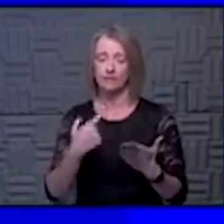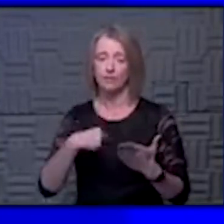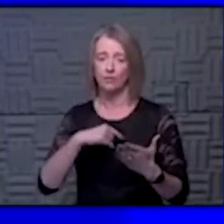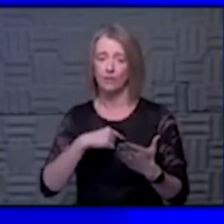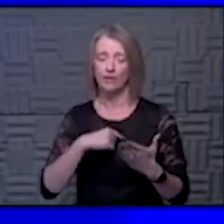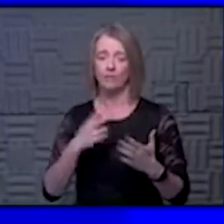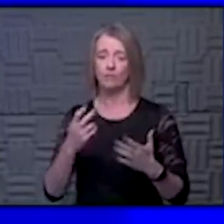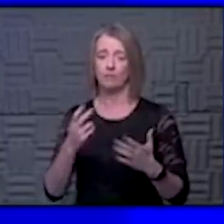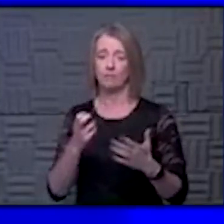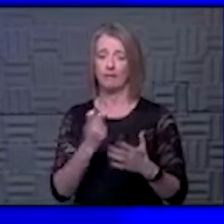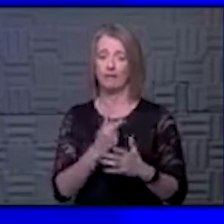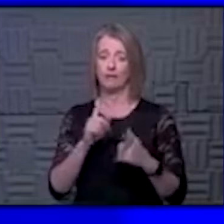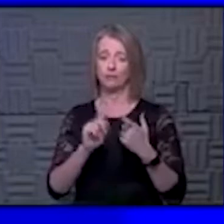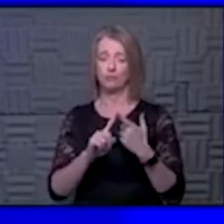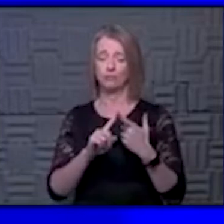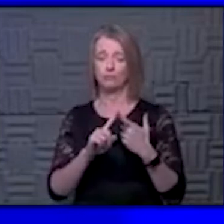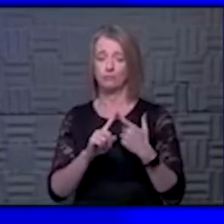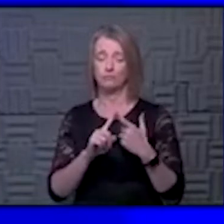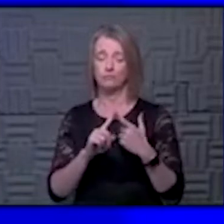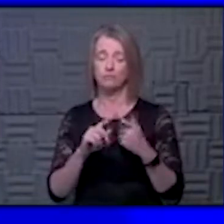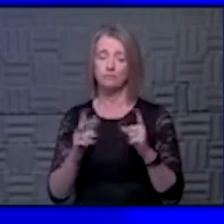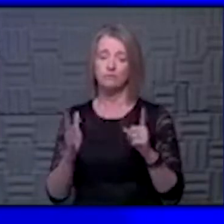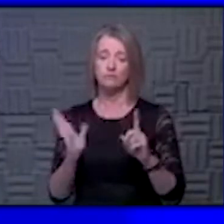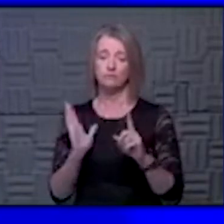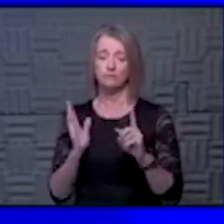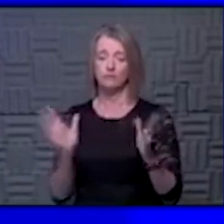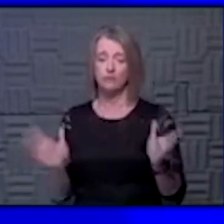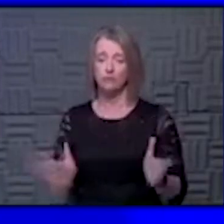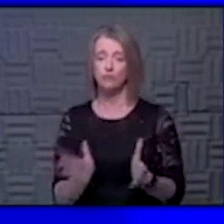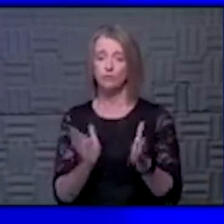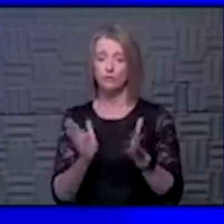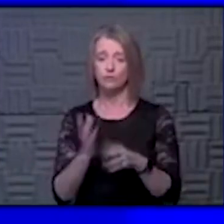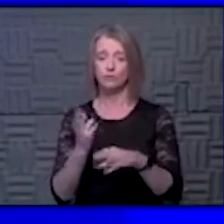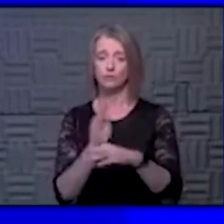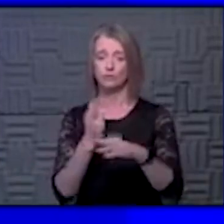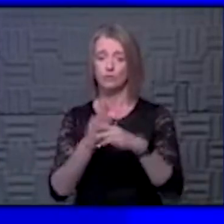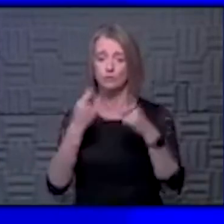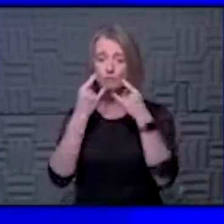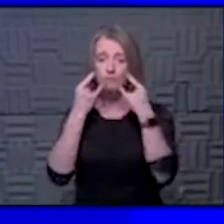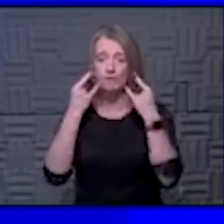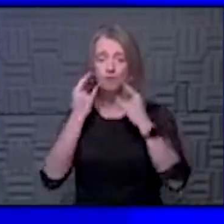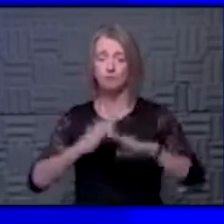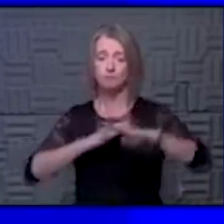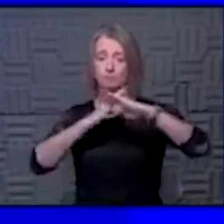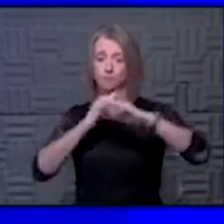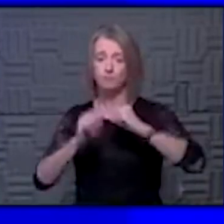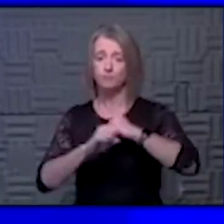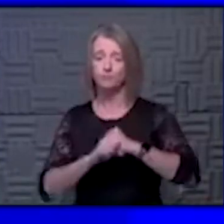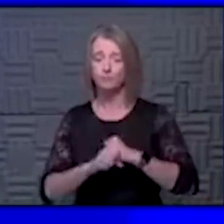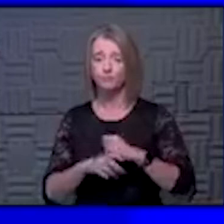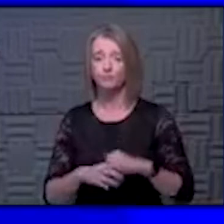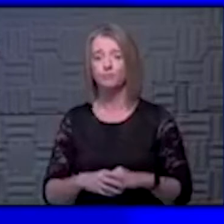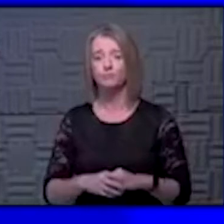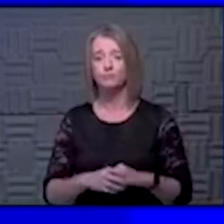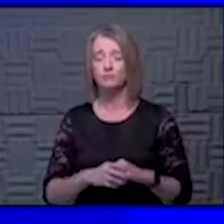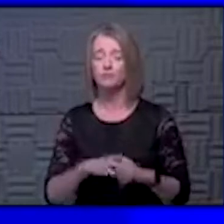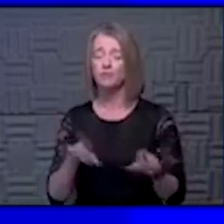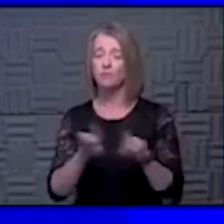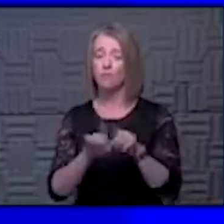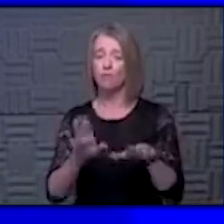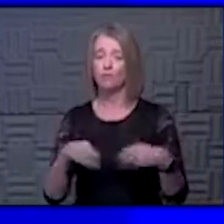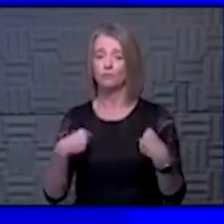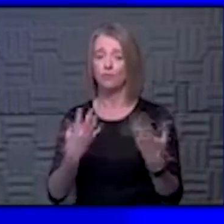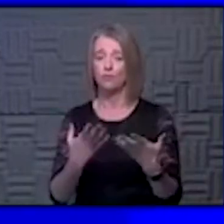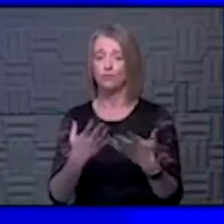have gone back to reiterating why we wear the mask as barrier protection. But following that, we've also said, but it does offer